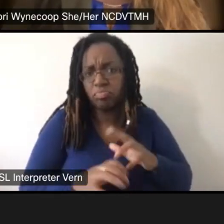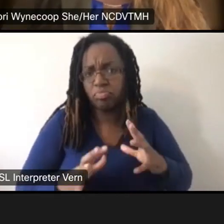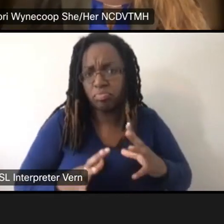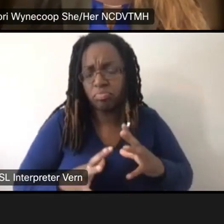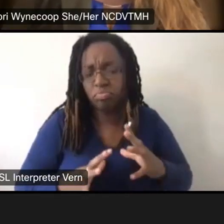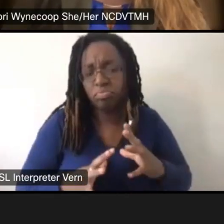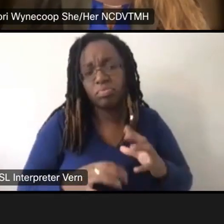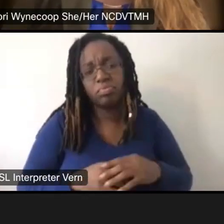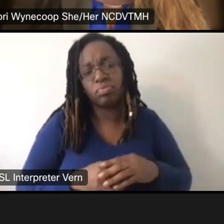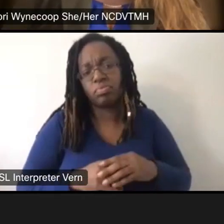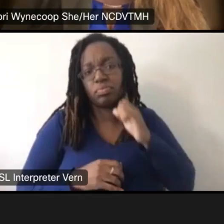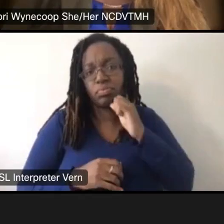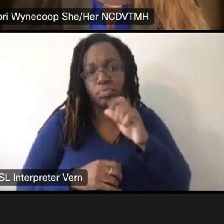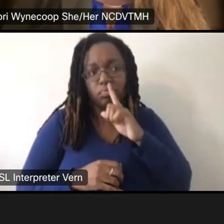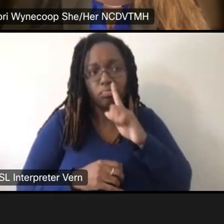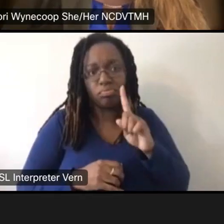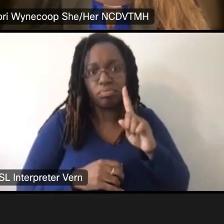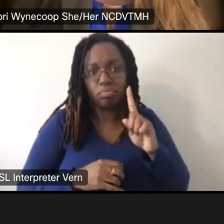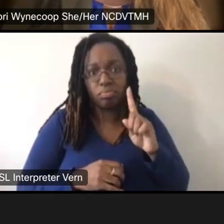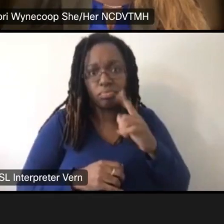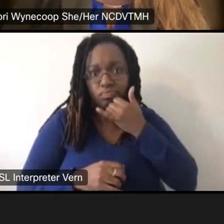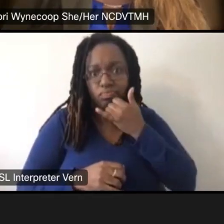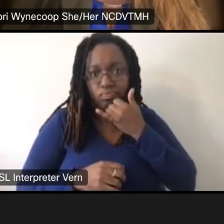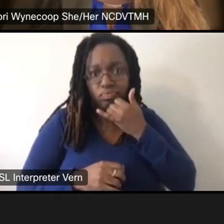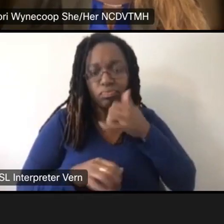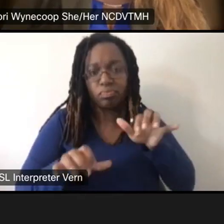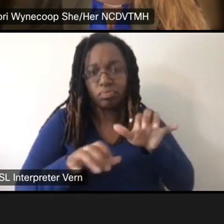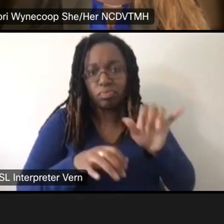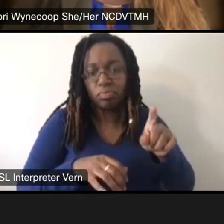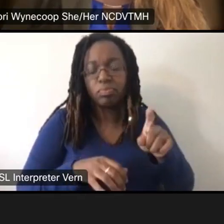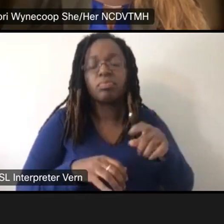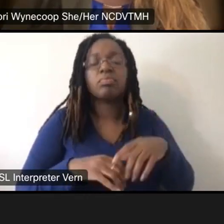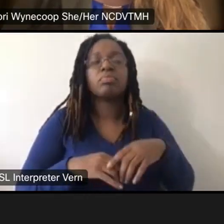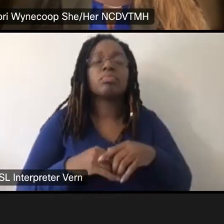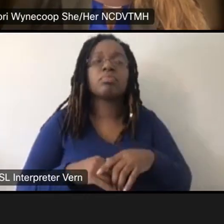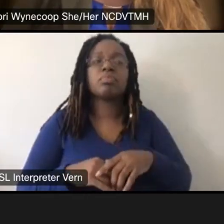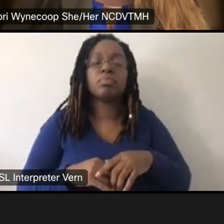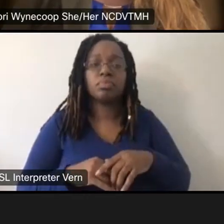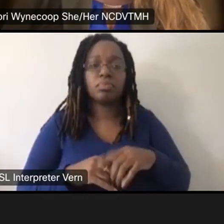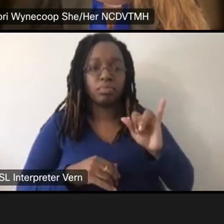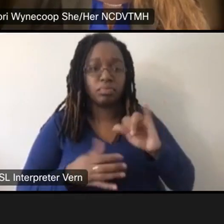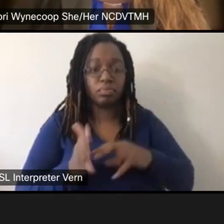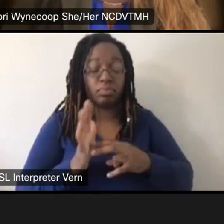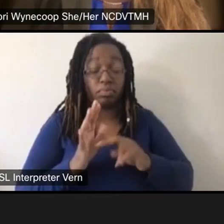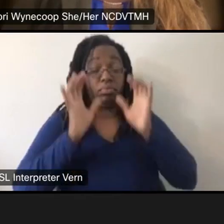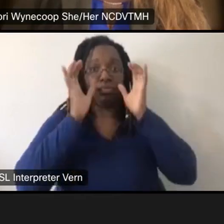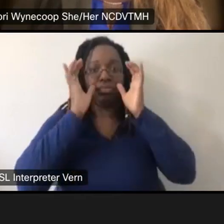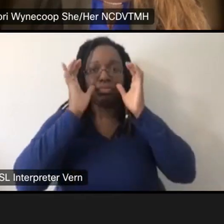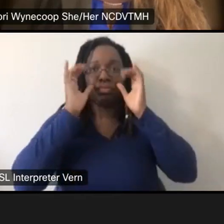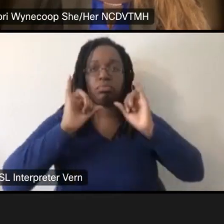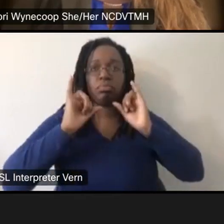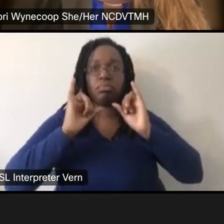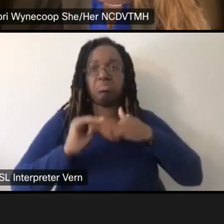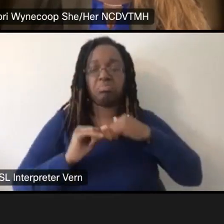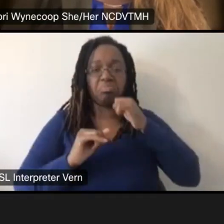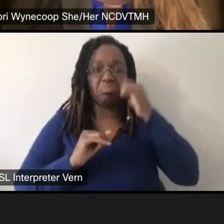It wasn't criminal to do what they had done. And so it was really just eye-opening. Like, I had no idea this was like a